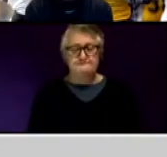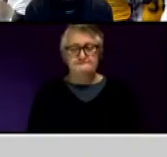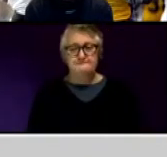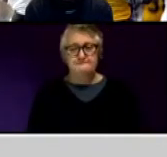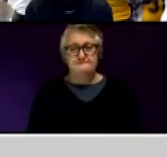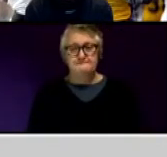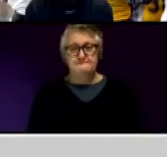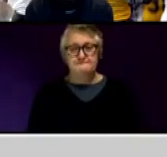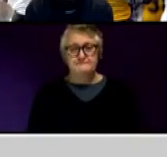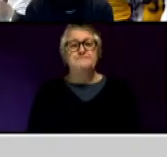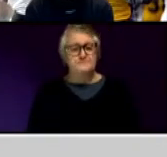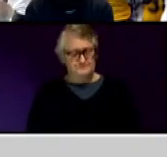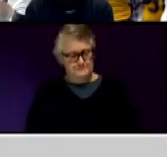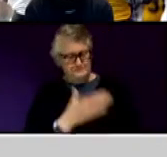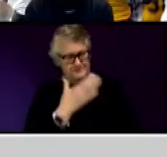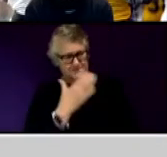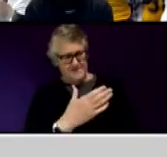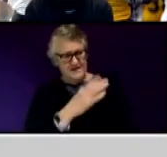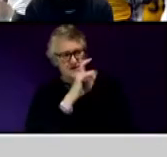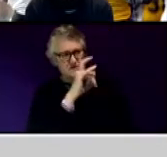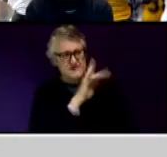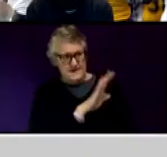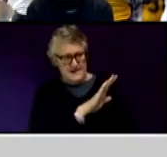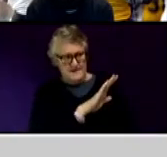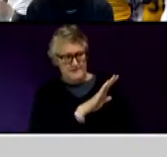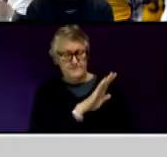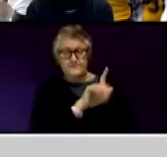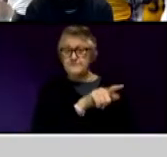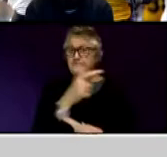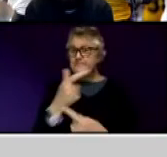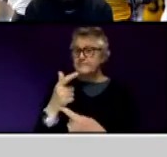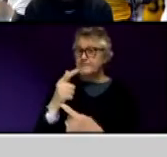All righty, thank you, Zainab. And Amy?